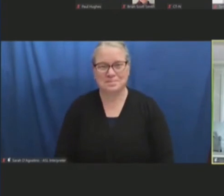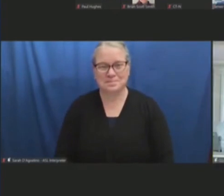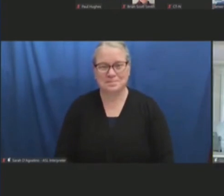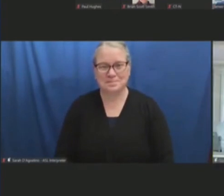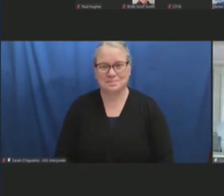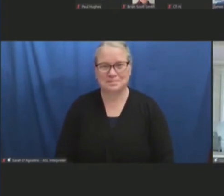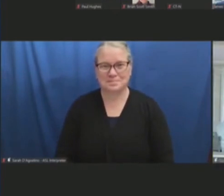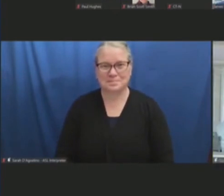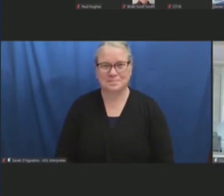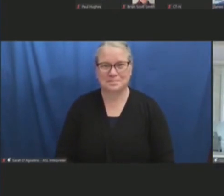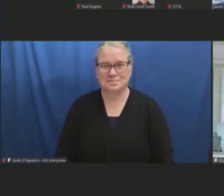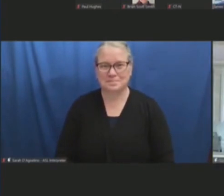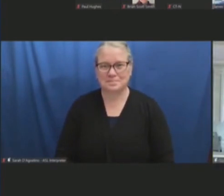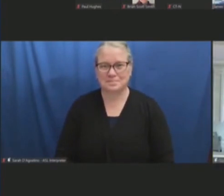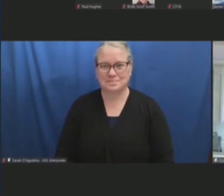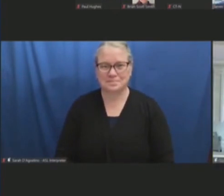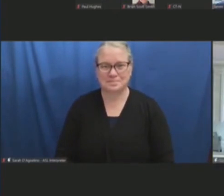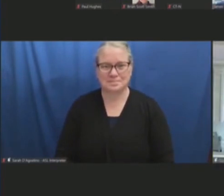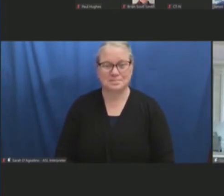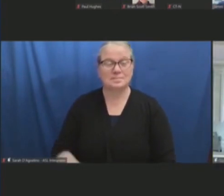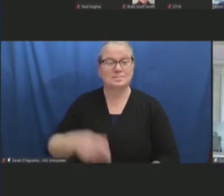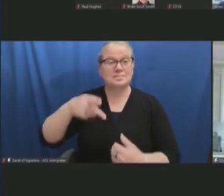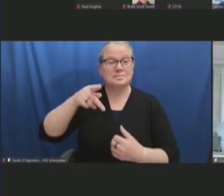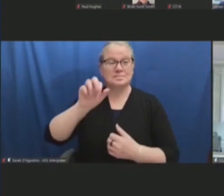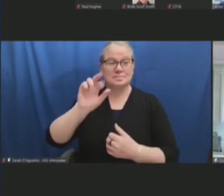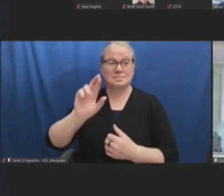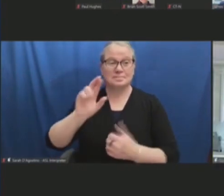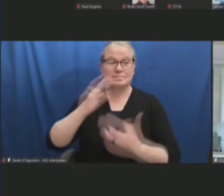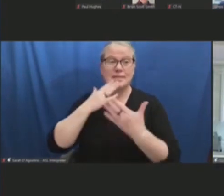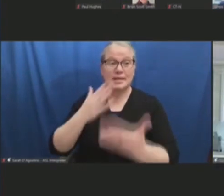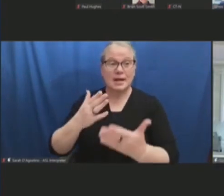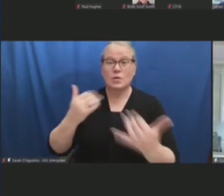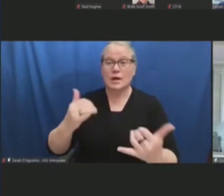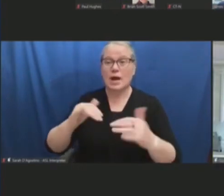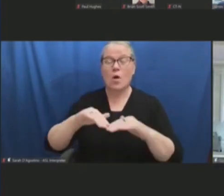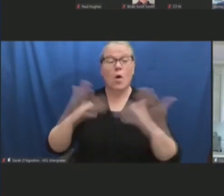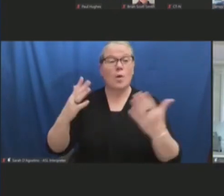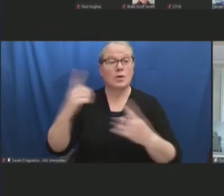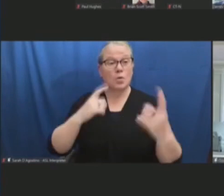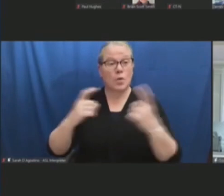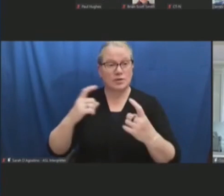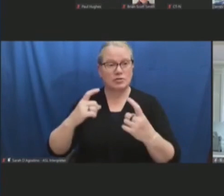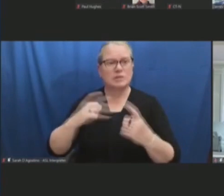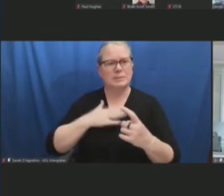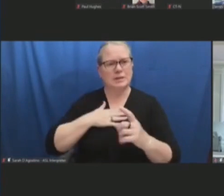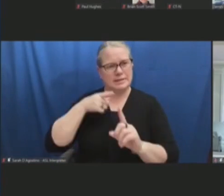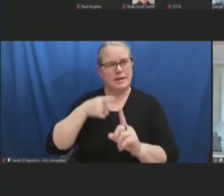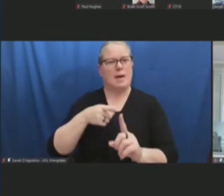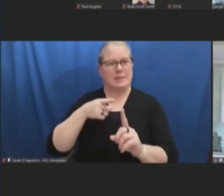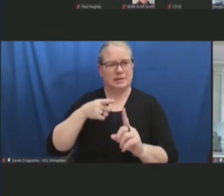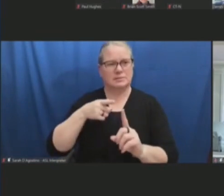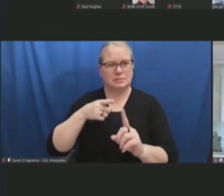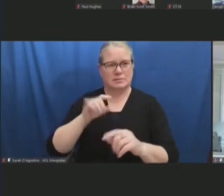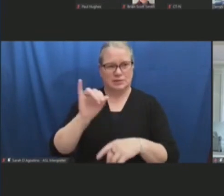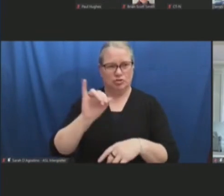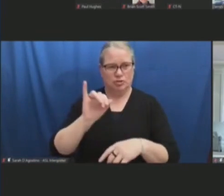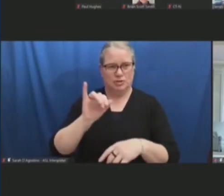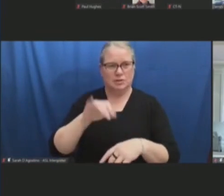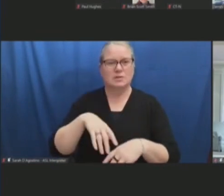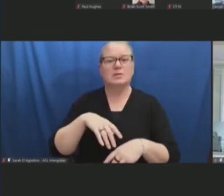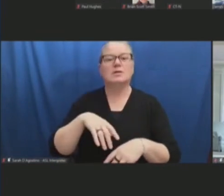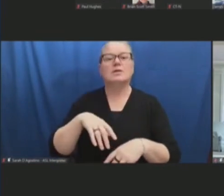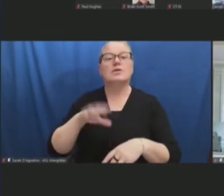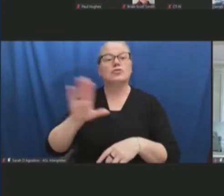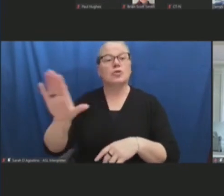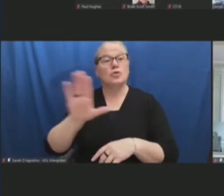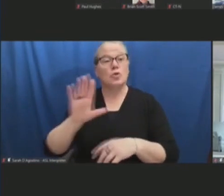Okay, thank you. So we'll now take questions starting with on topics. So please hold your off topics until the conclusion of on topic